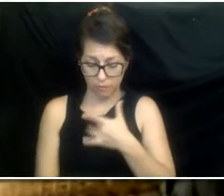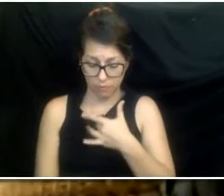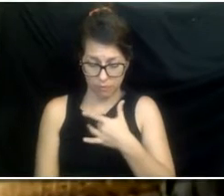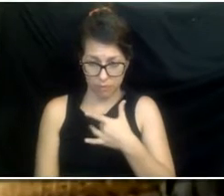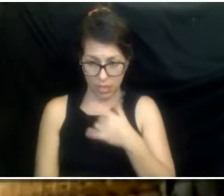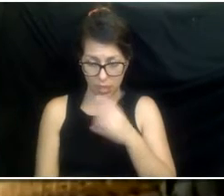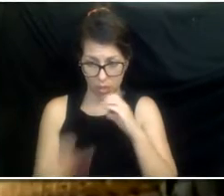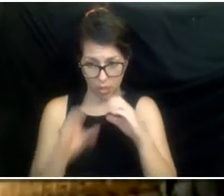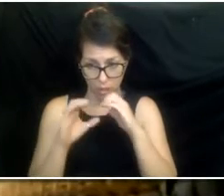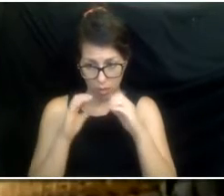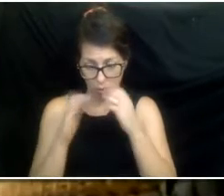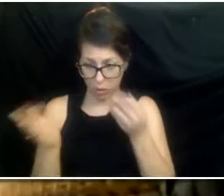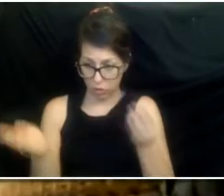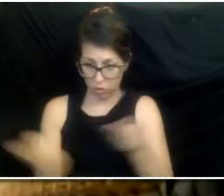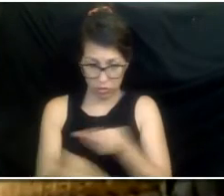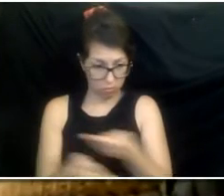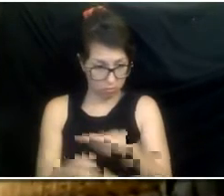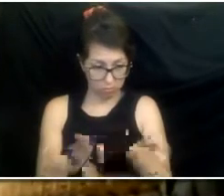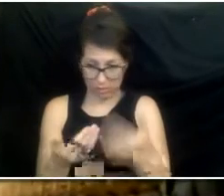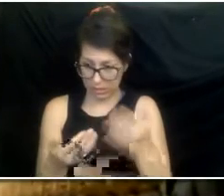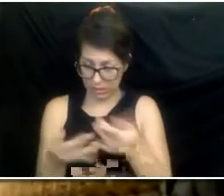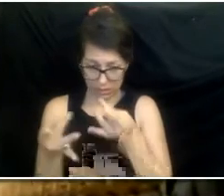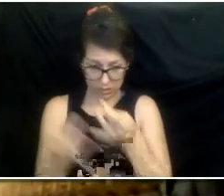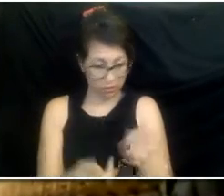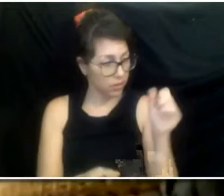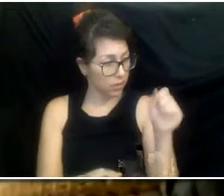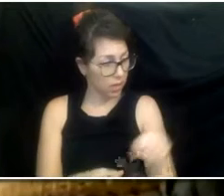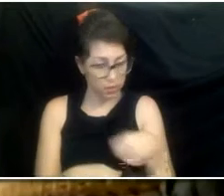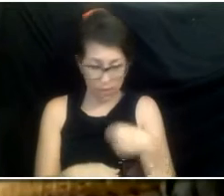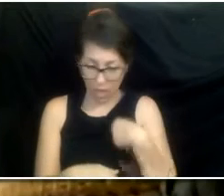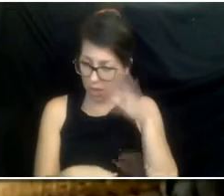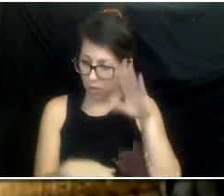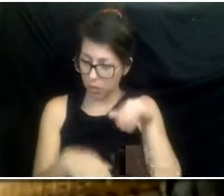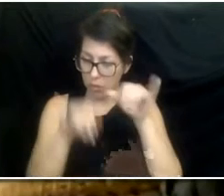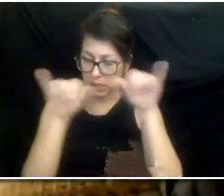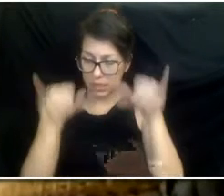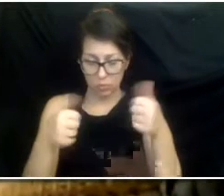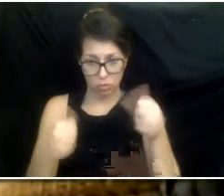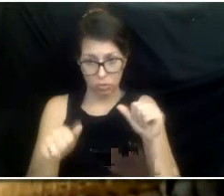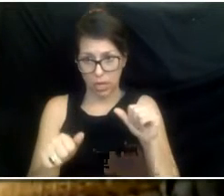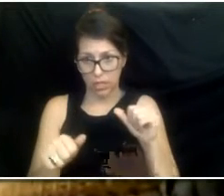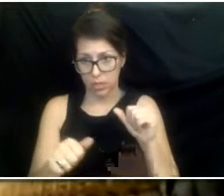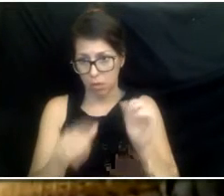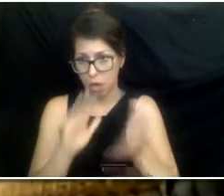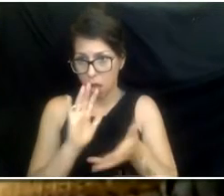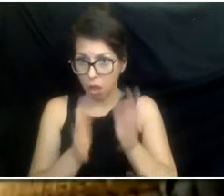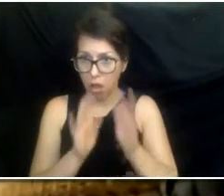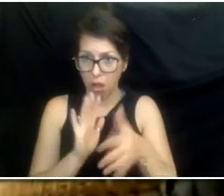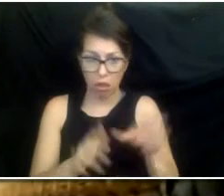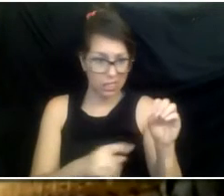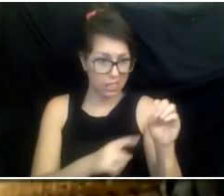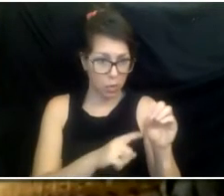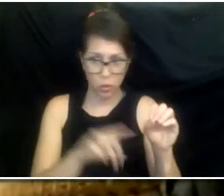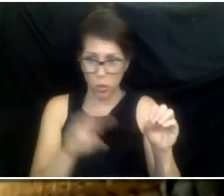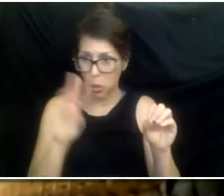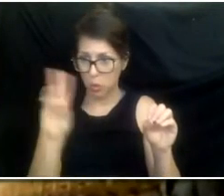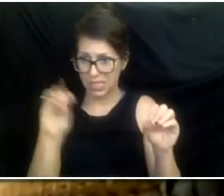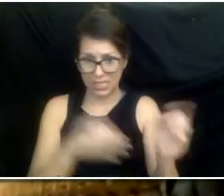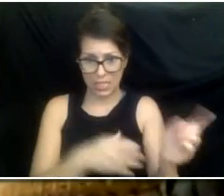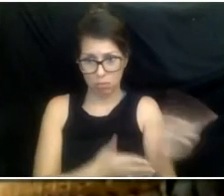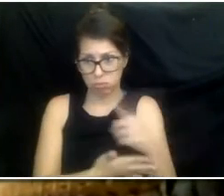a sequential way and in in some effort to to to try to tree out and prioritize certain kinds of